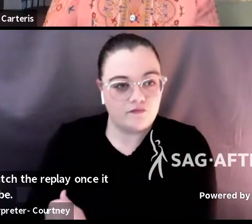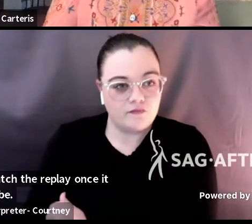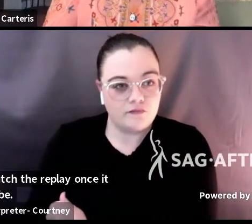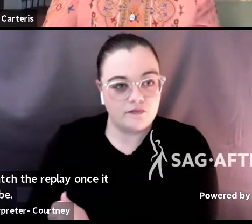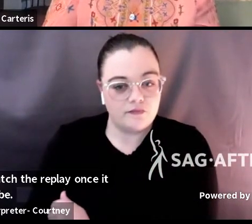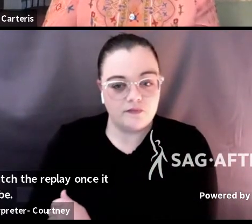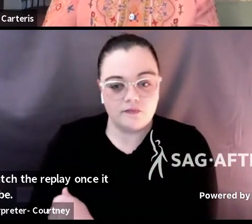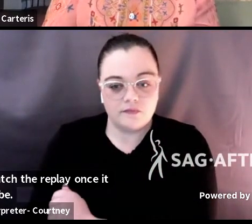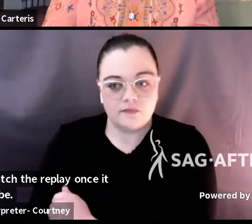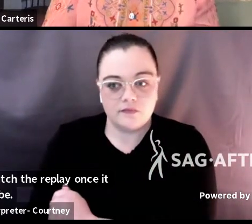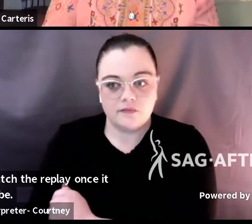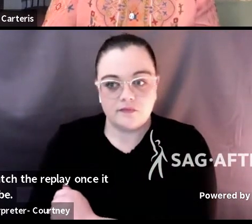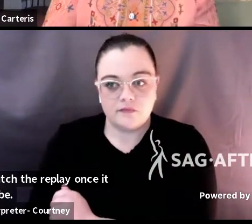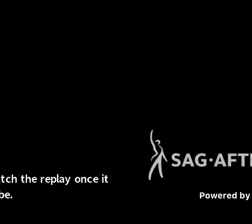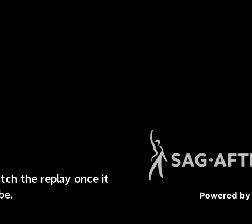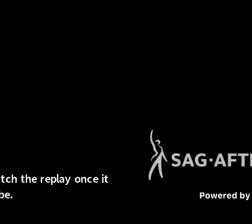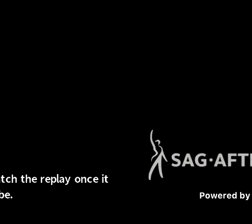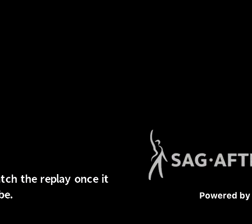All right.